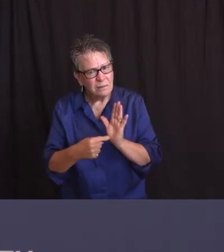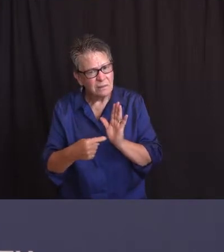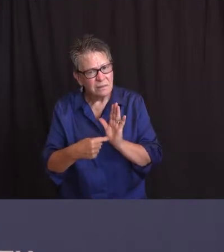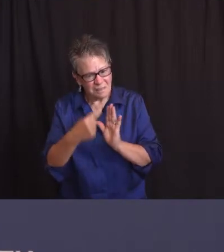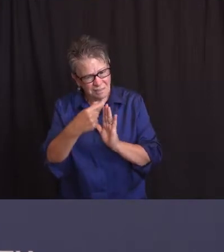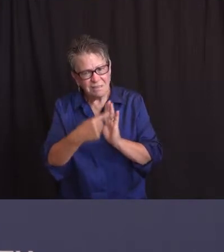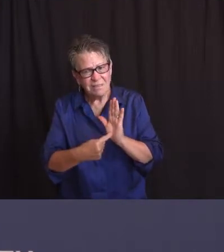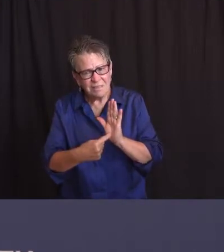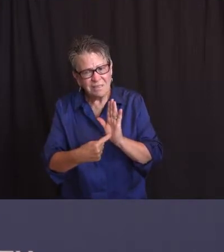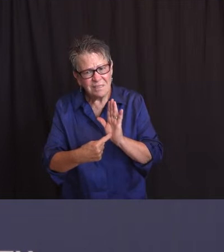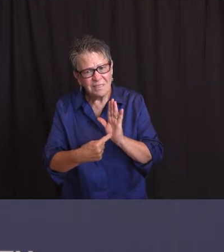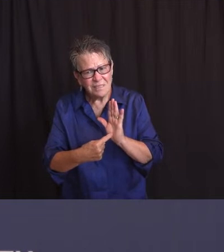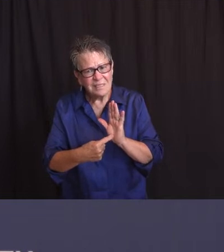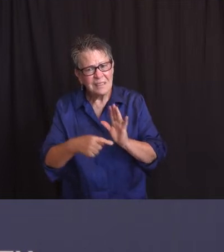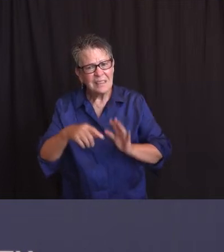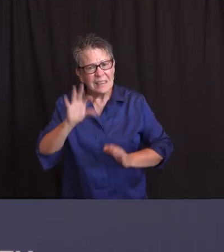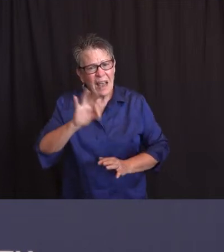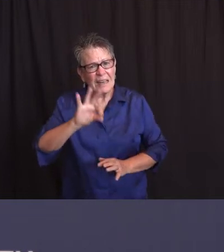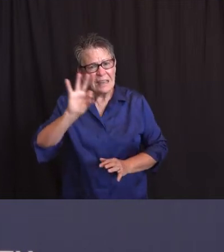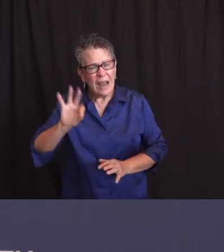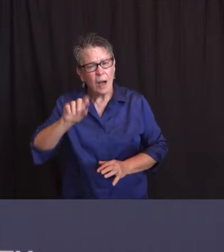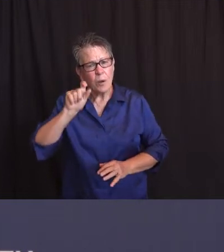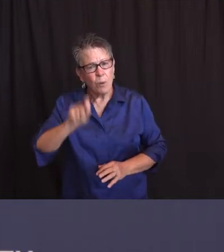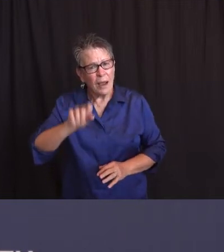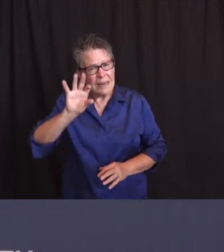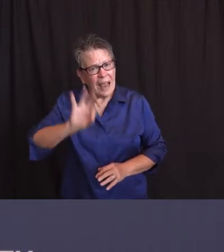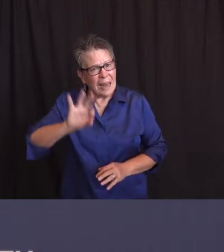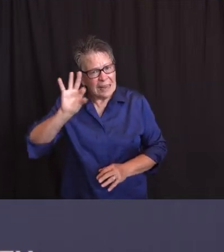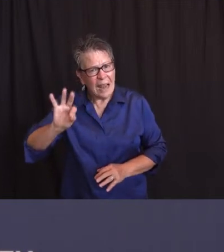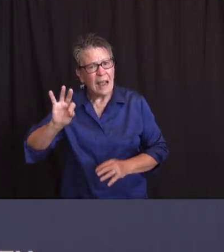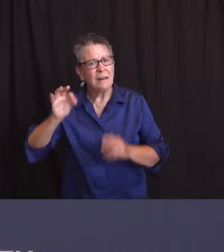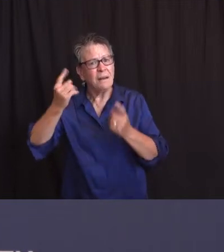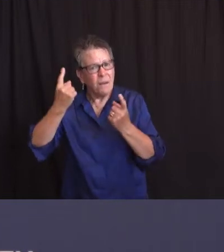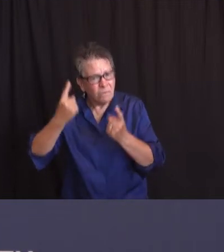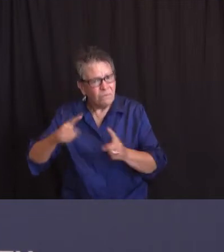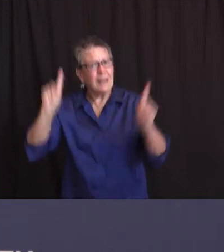then 99.99%, you won't go to the hospital, or